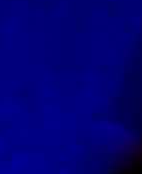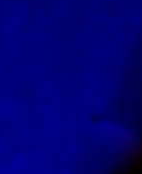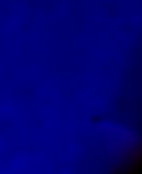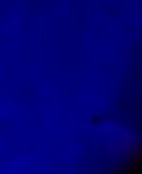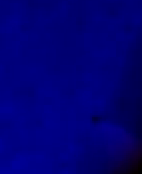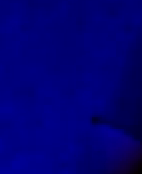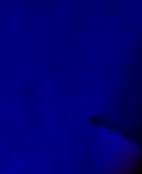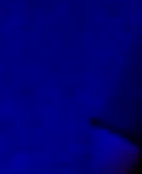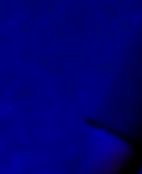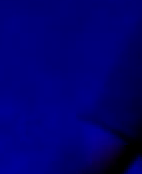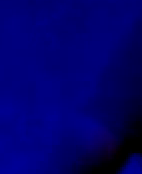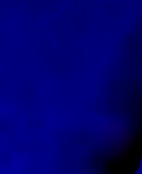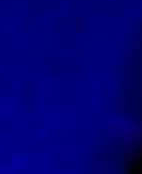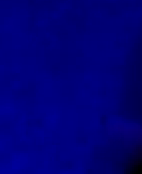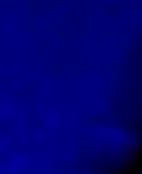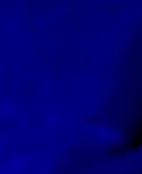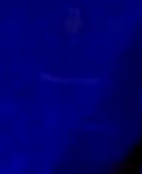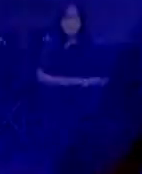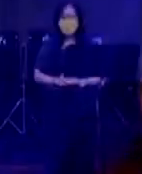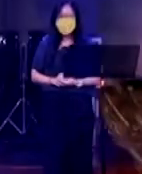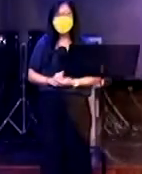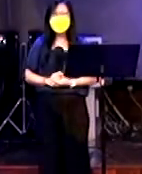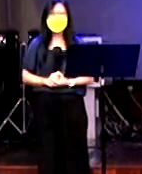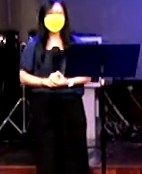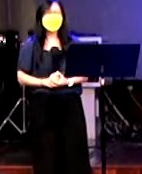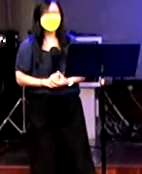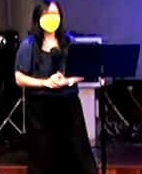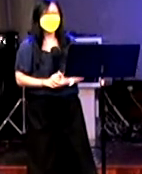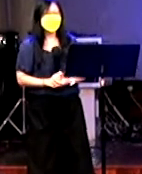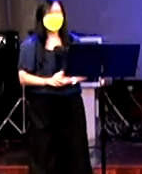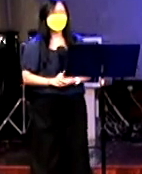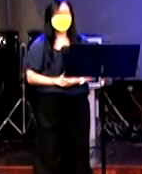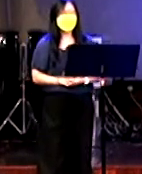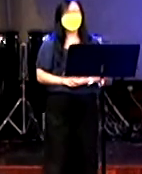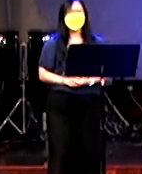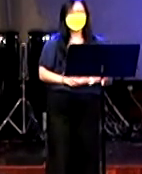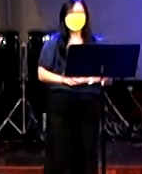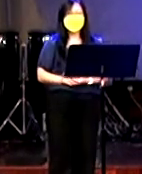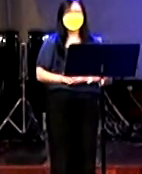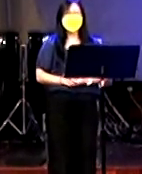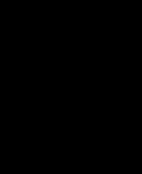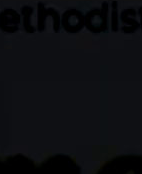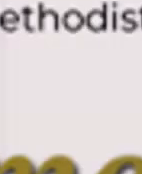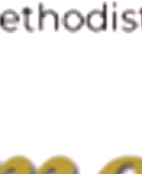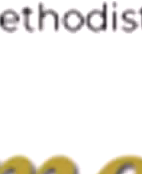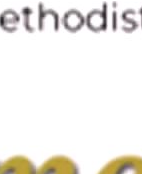In Jesus' name we pray. Amen. Amen. Amen. Amen. God bless you. See you.